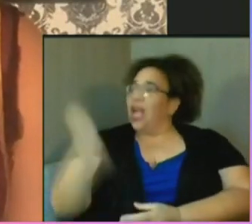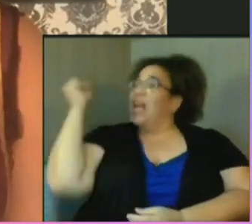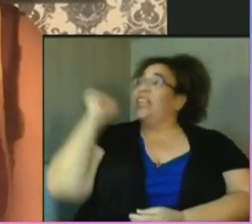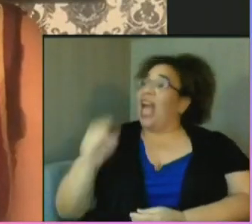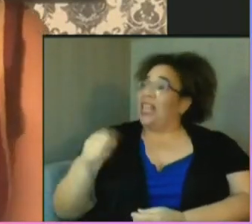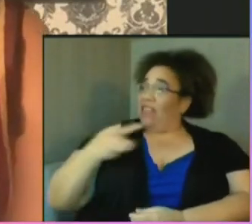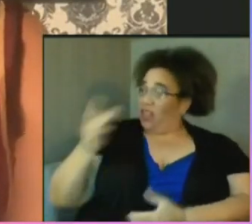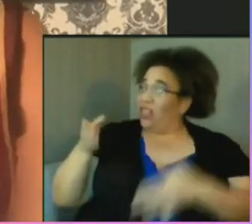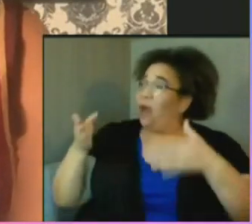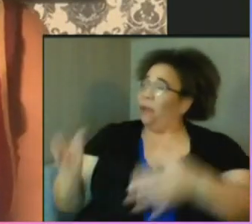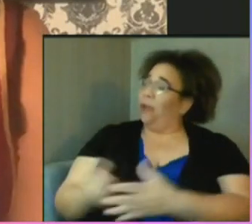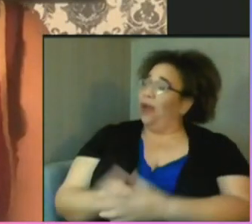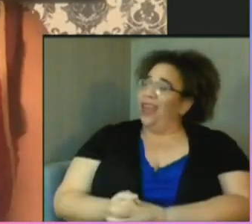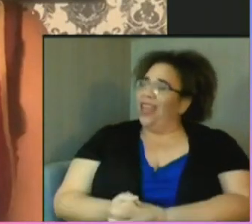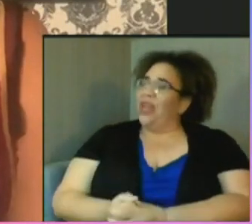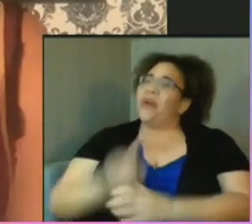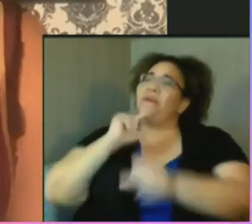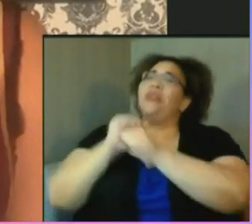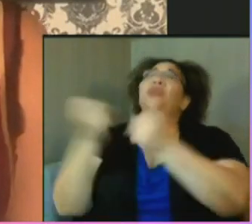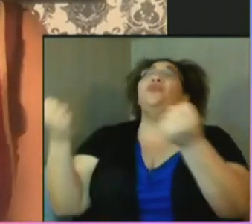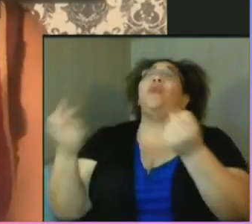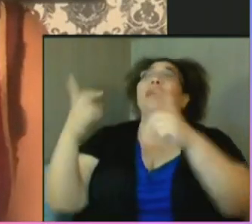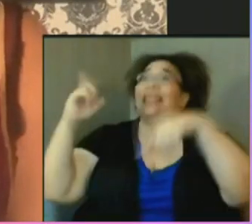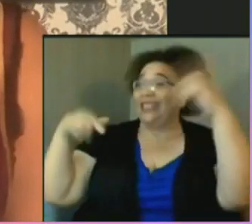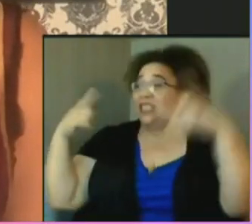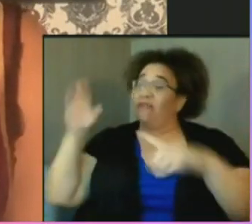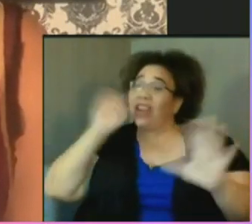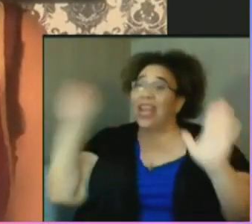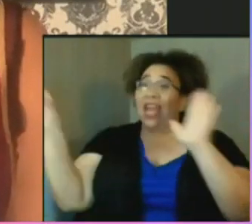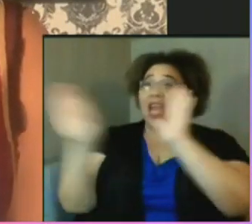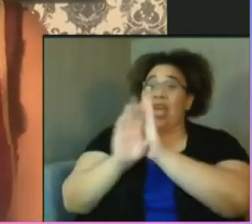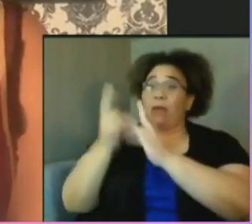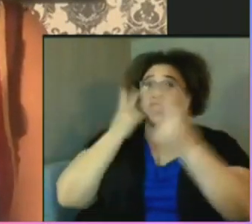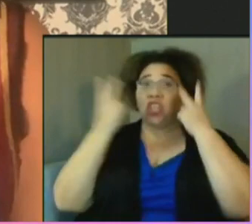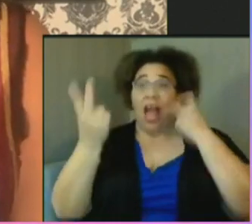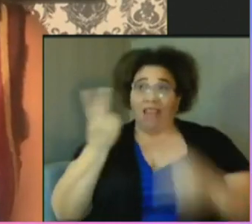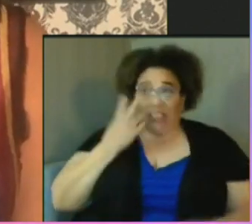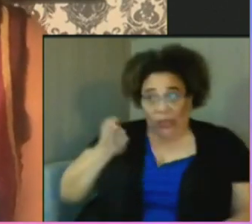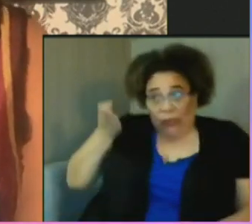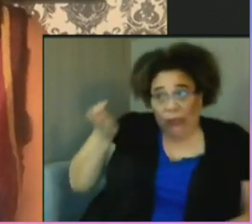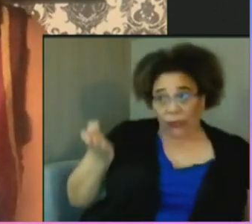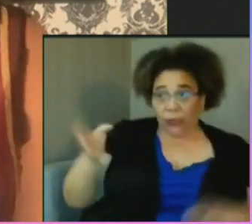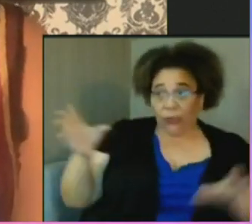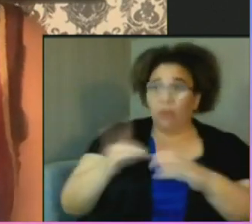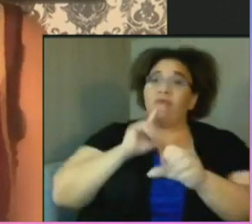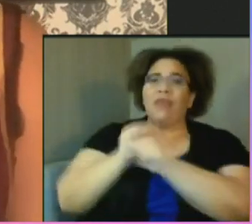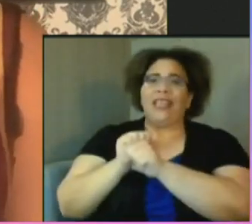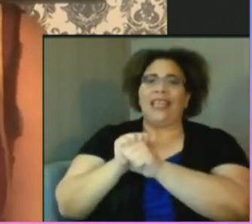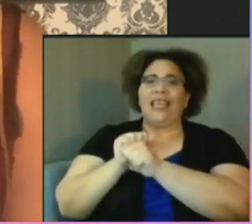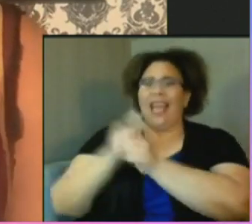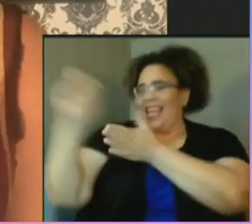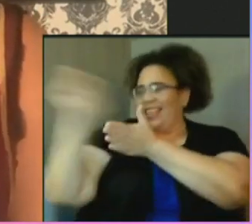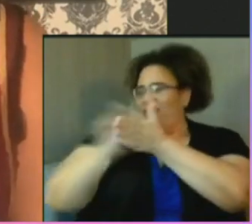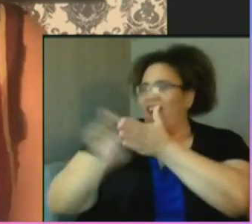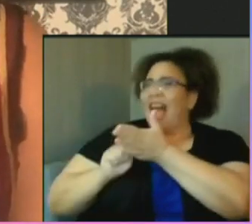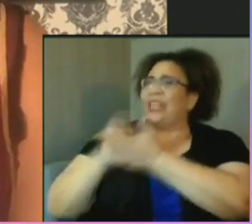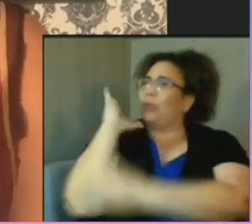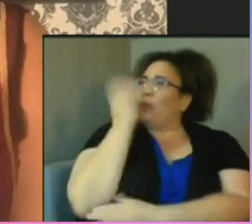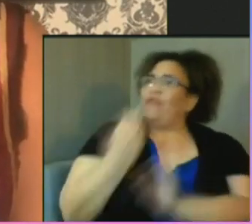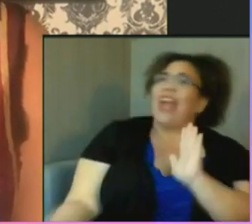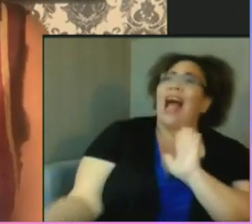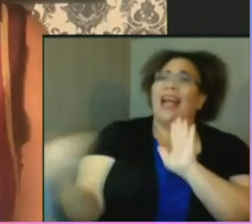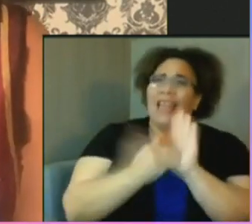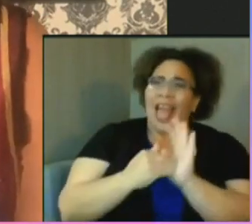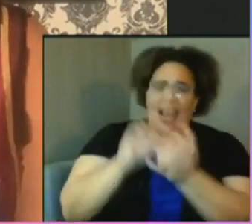There's so many images that I can think of right now where I've seen you in that it totally redefines beauty and to push the images. And again,